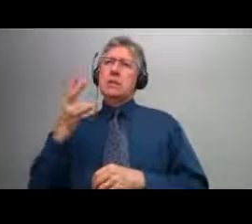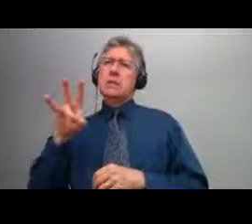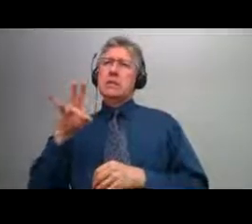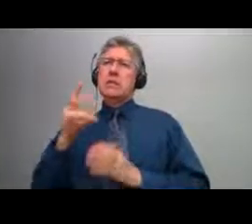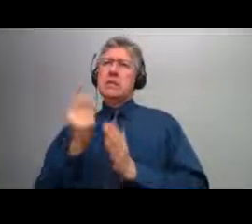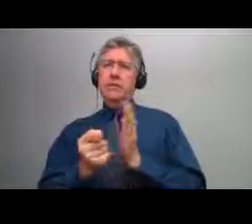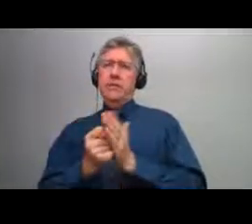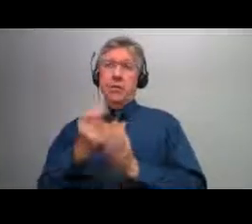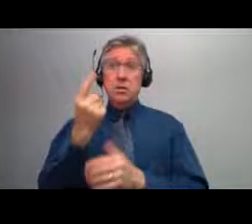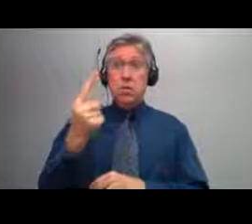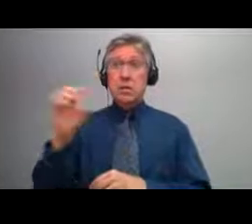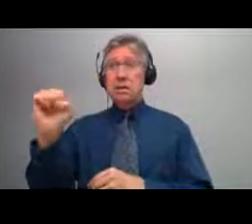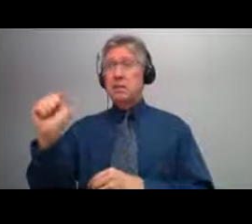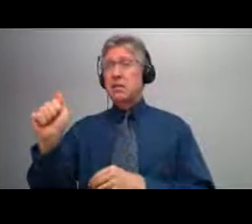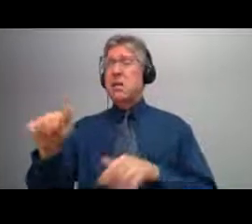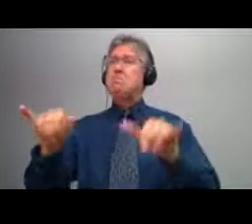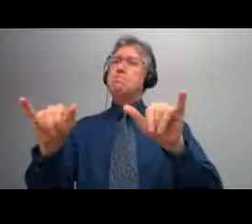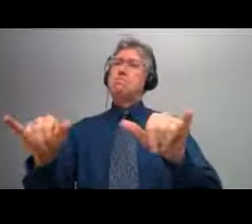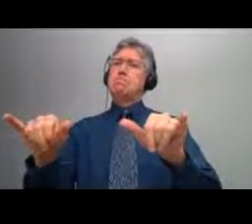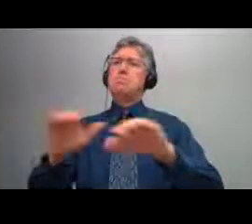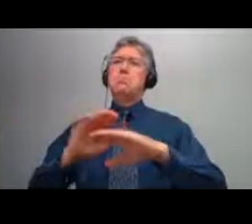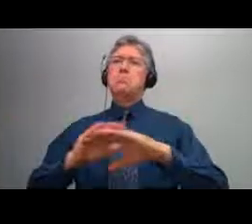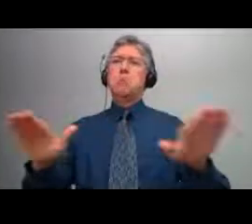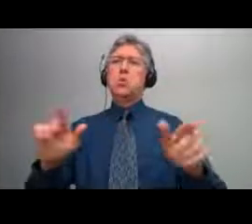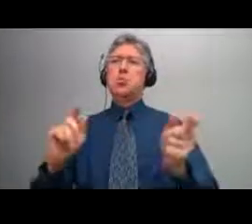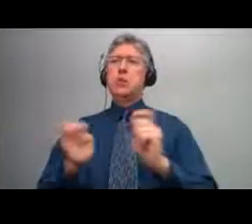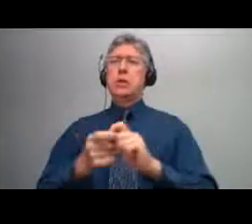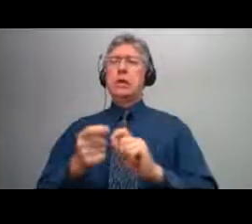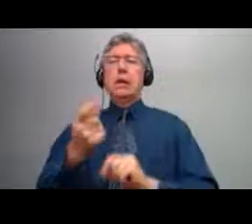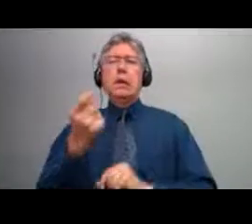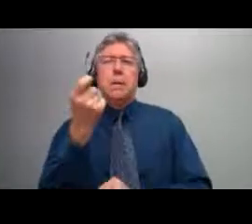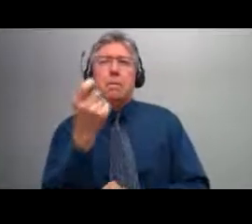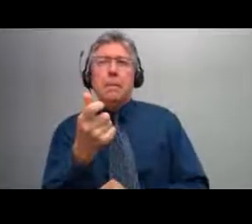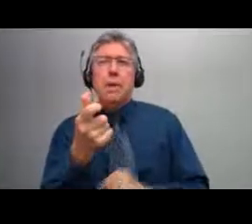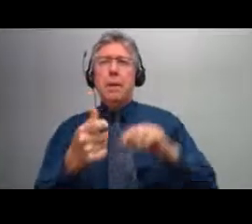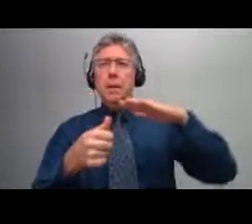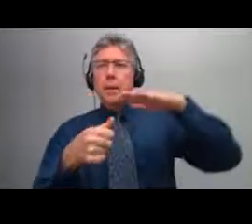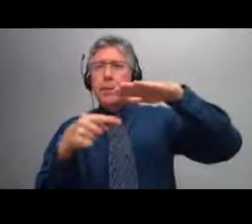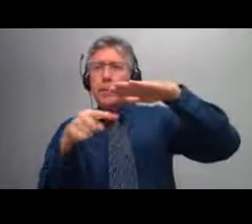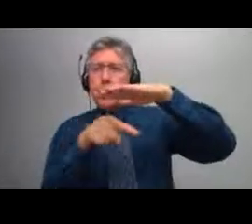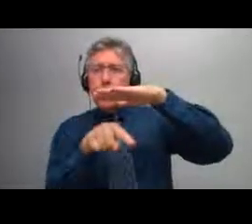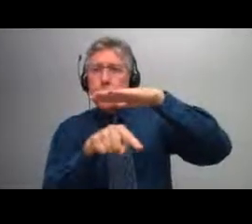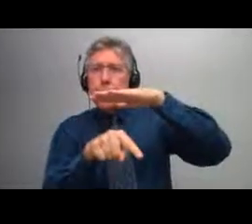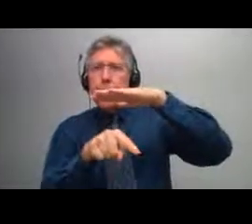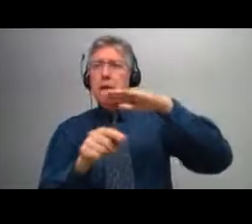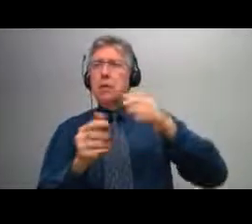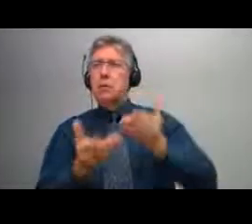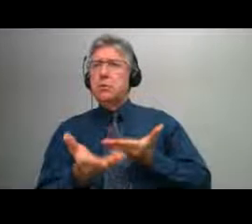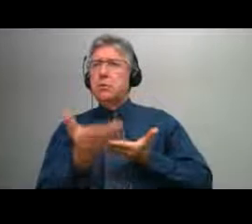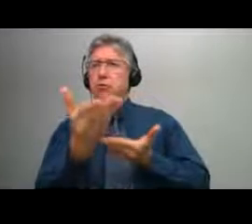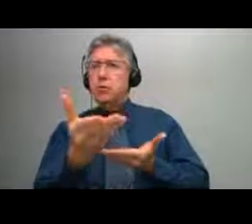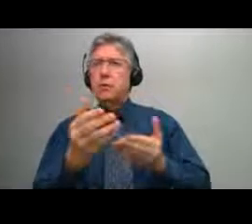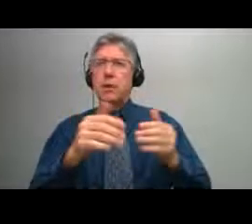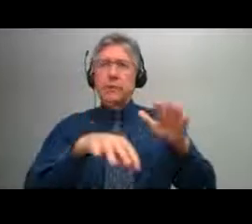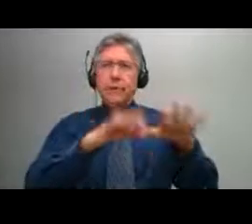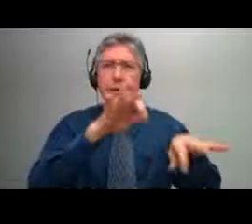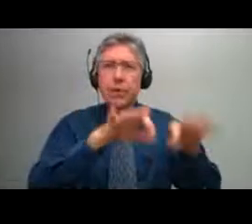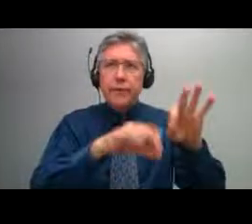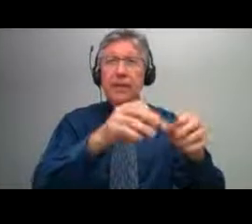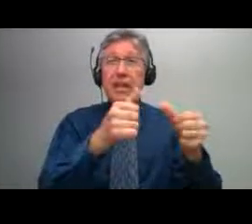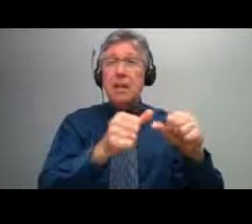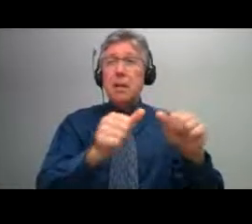Phase 1 ESA remain unchanged. However, a limited subsurface investigation was recommended to assess any petroleum